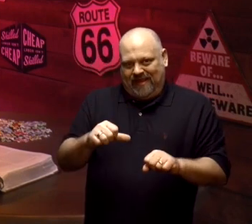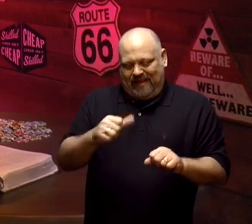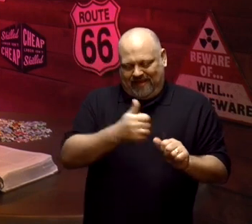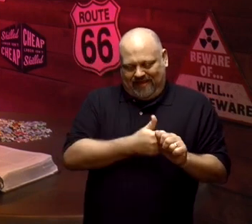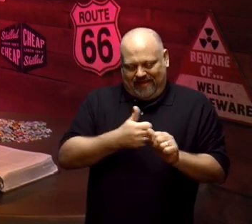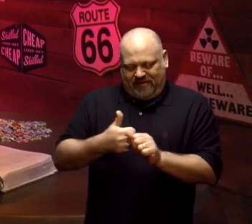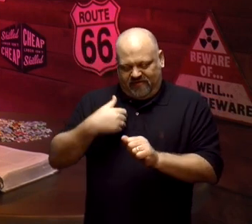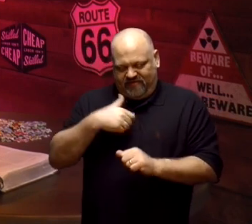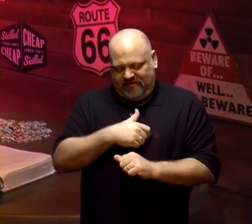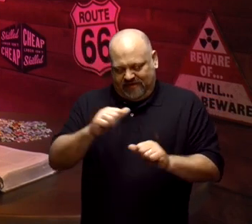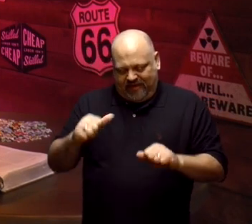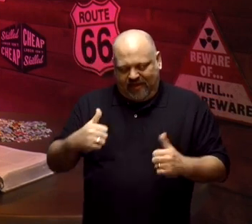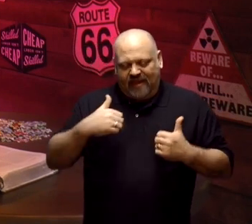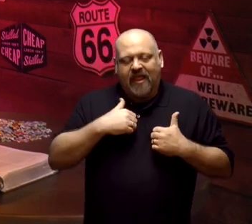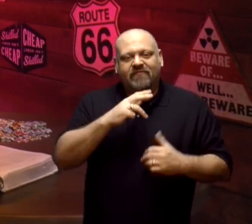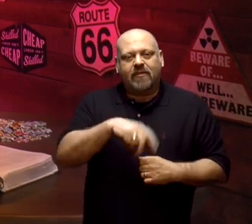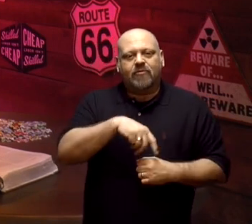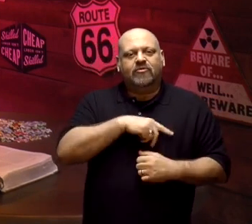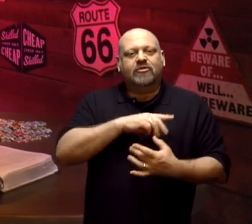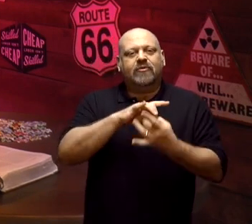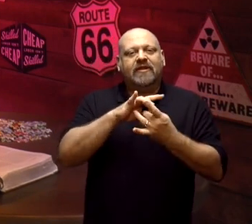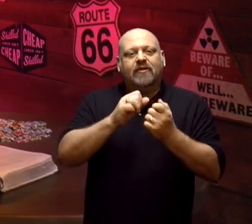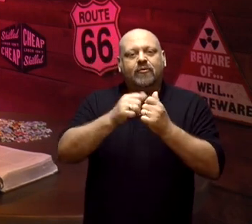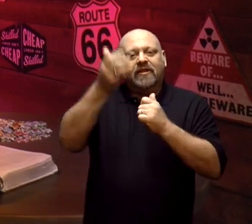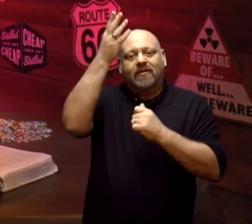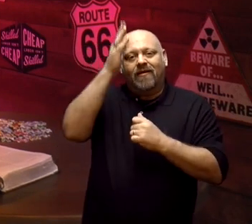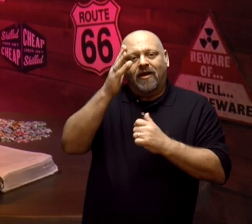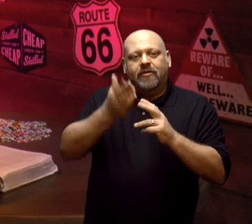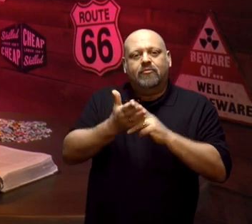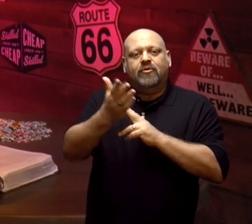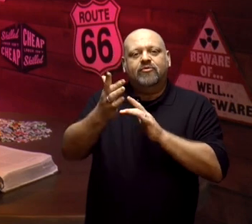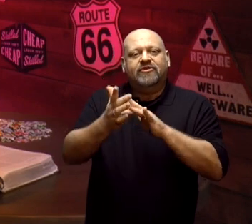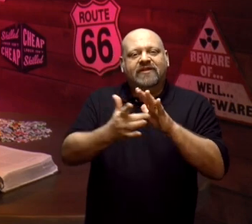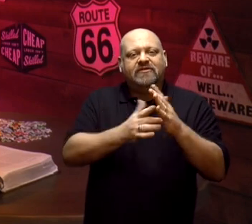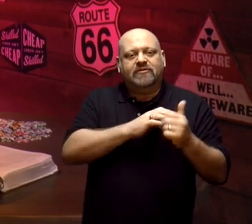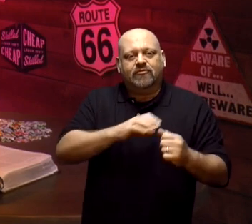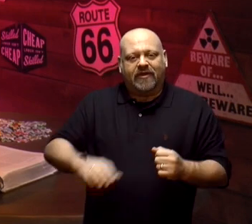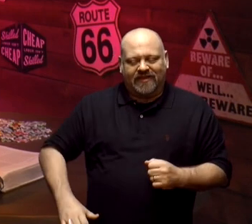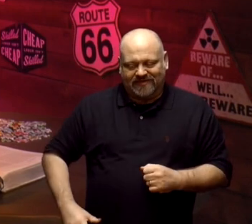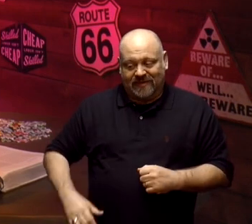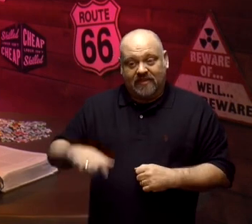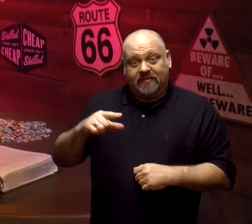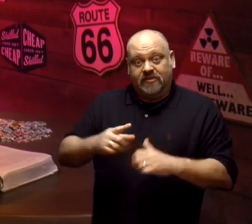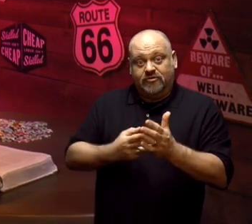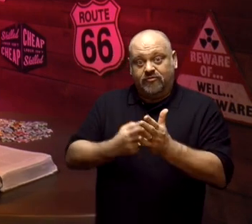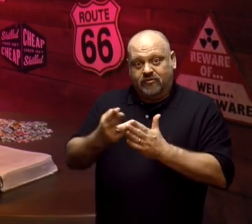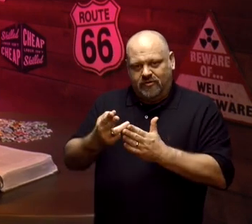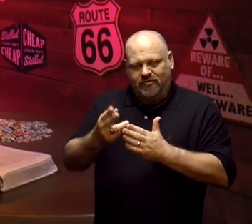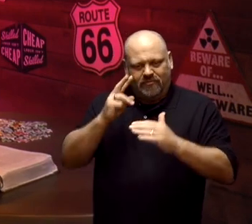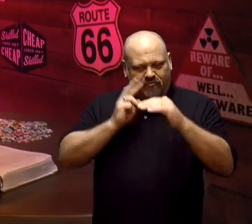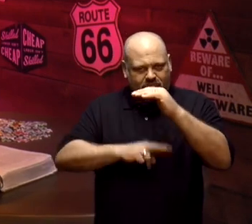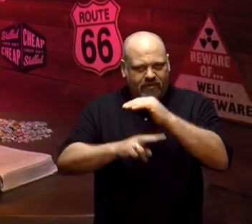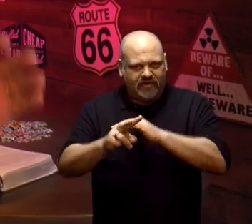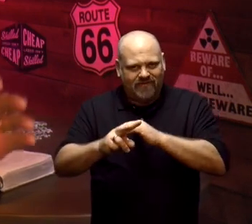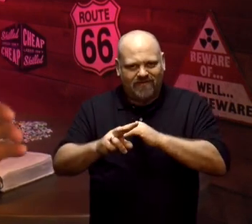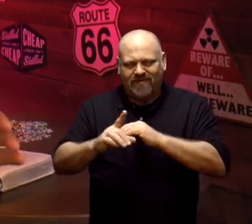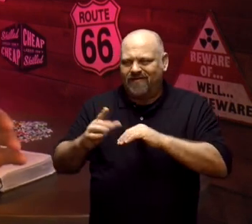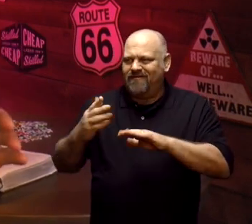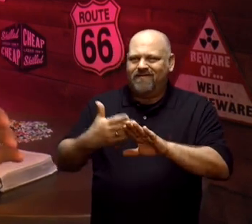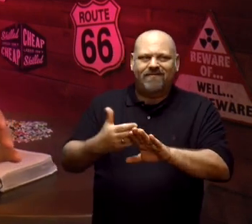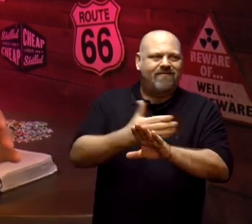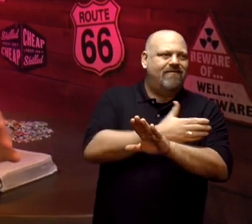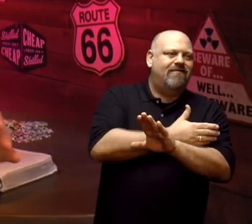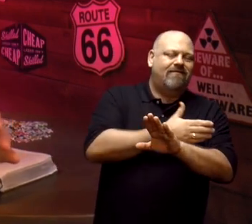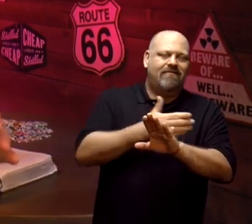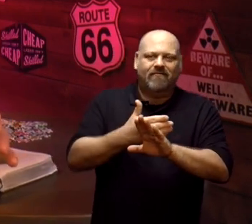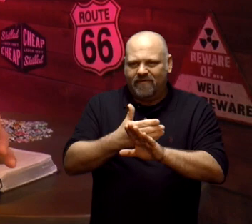each have a personal relationship with God through Jesus Christ. This truth was predicted long before the